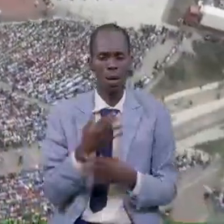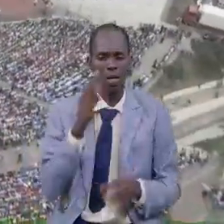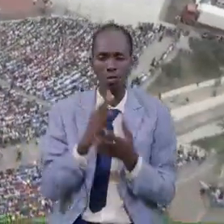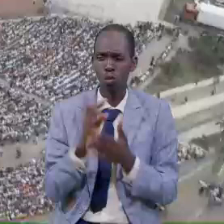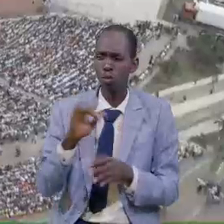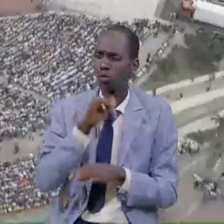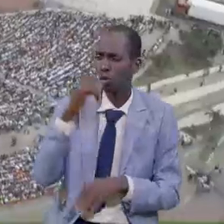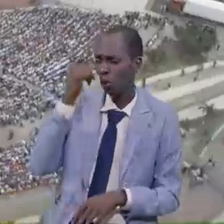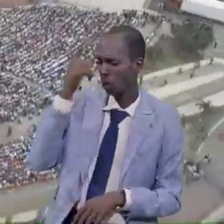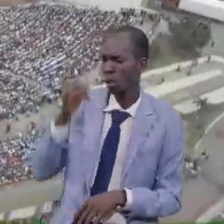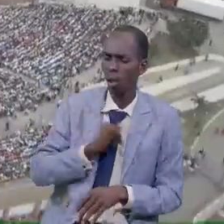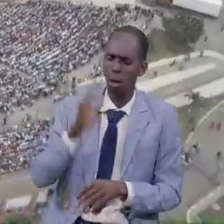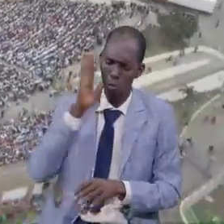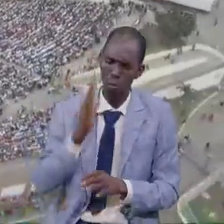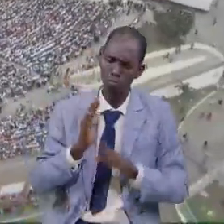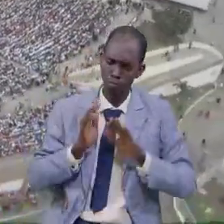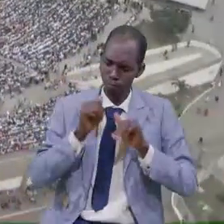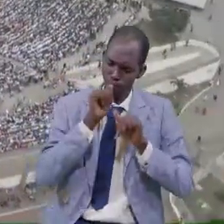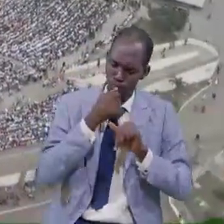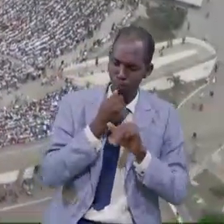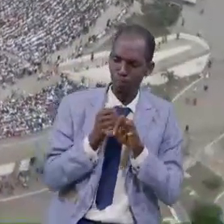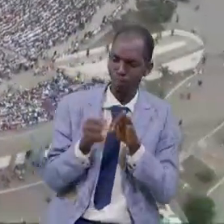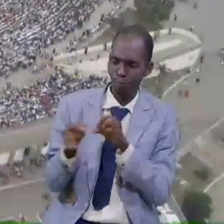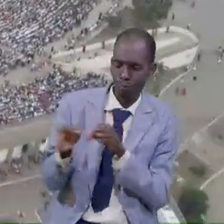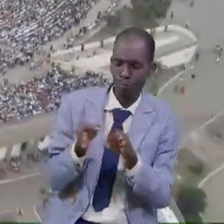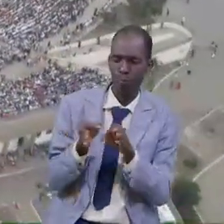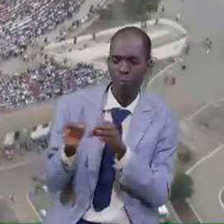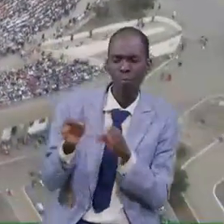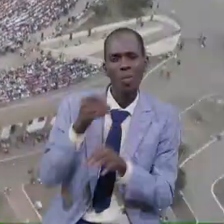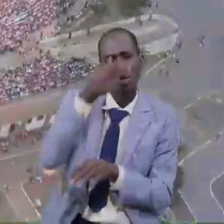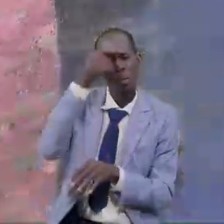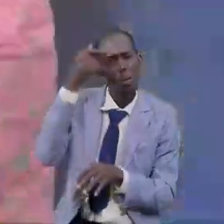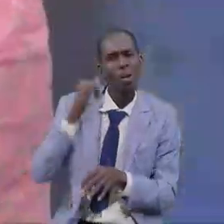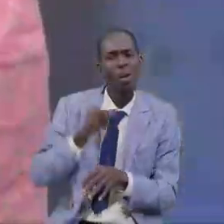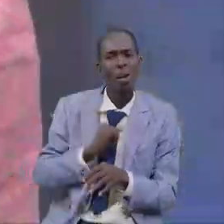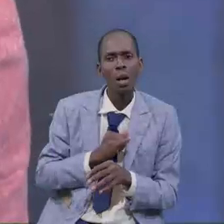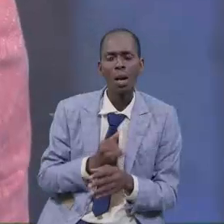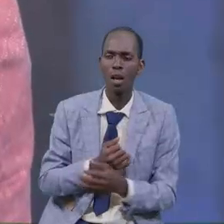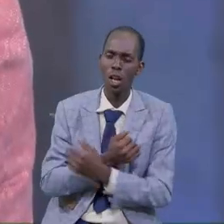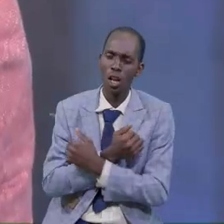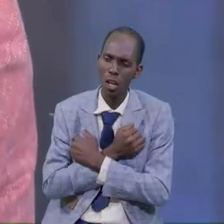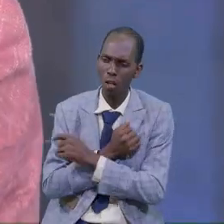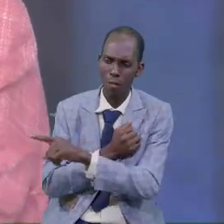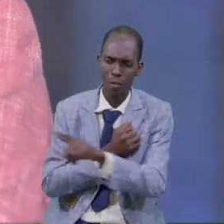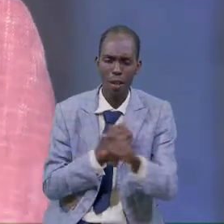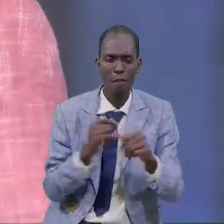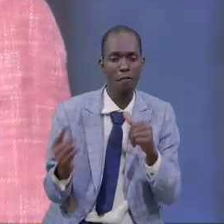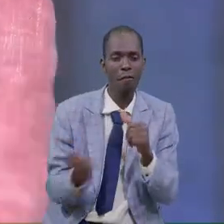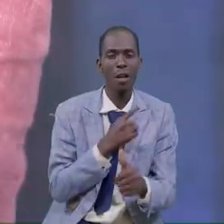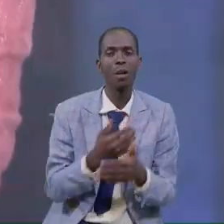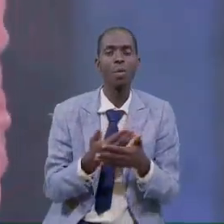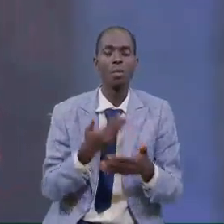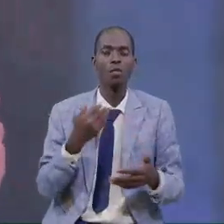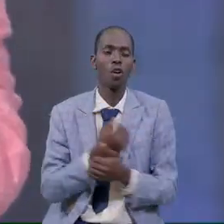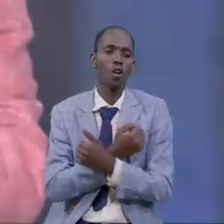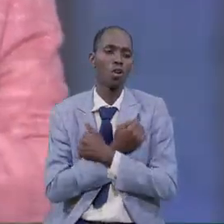and explain, because I loved them first before loving the mathematics. You